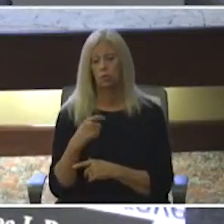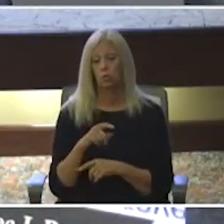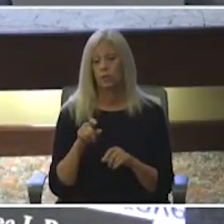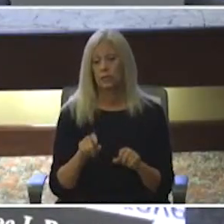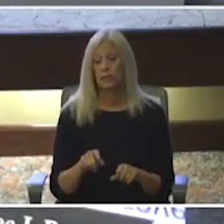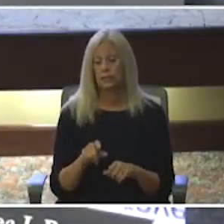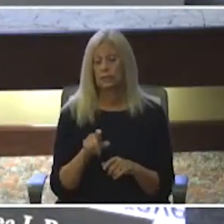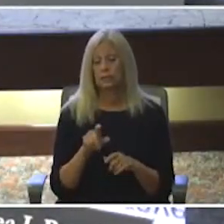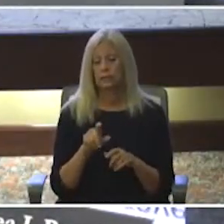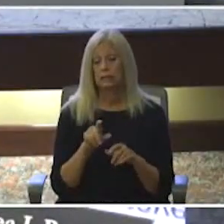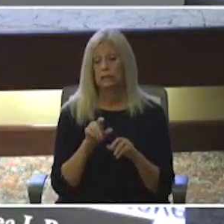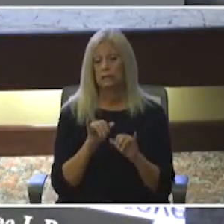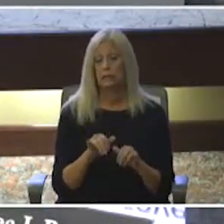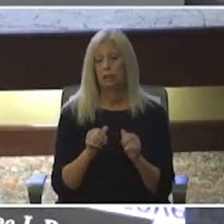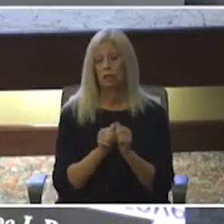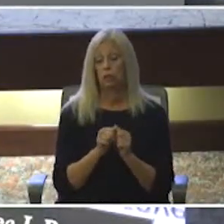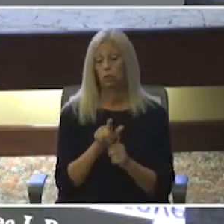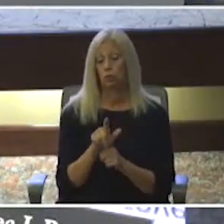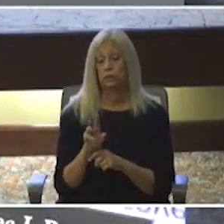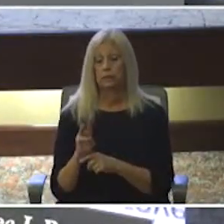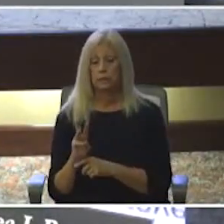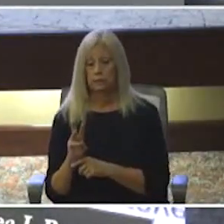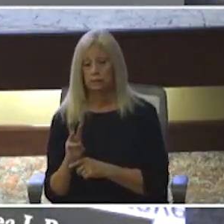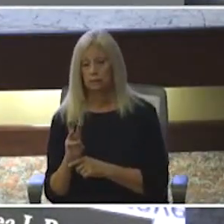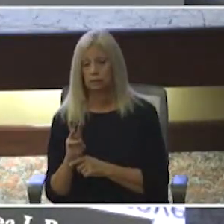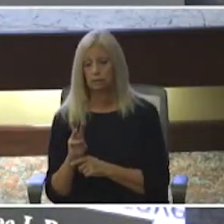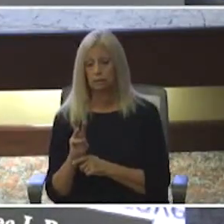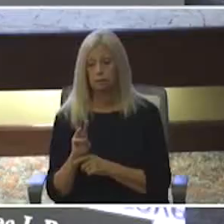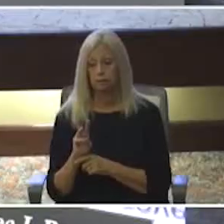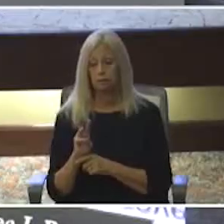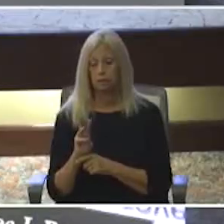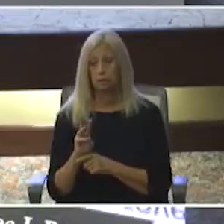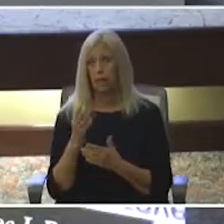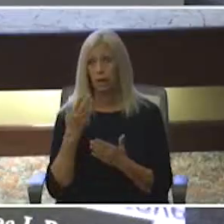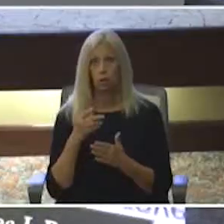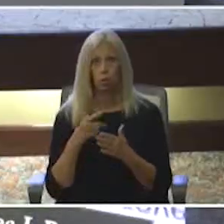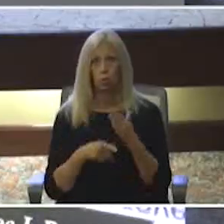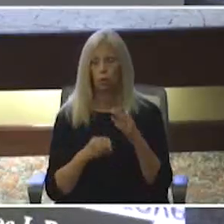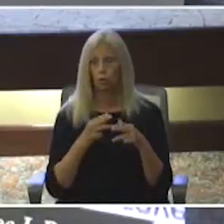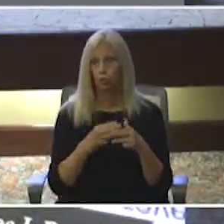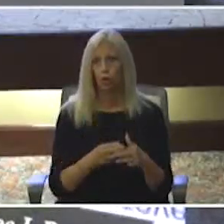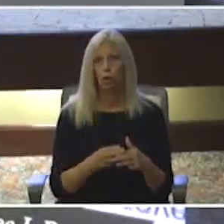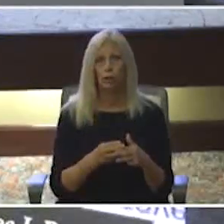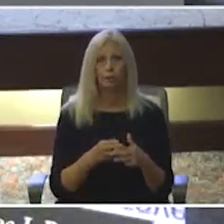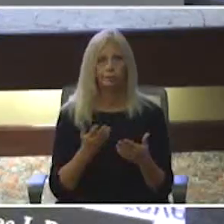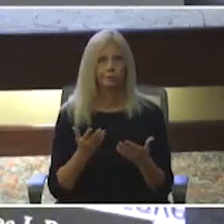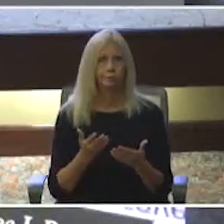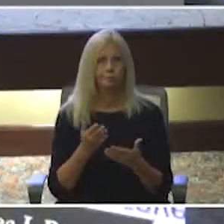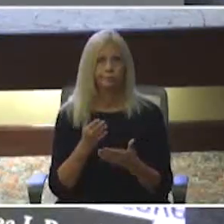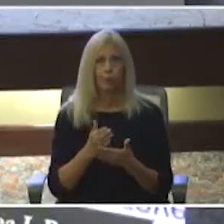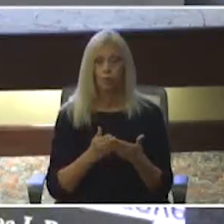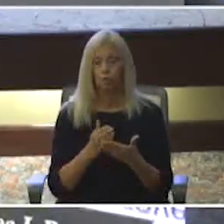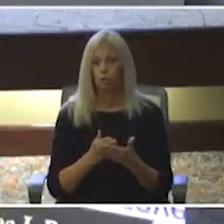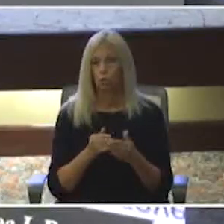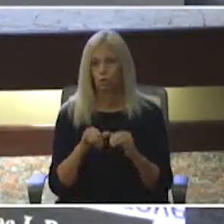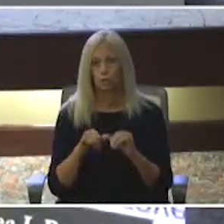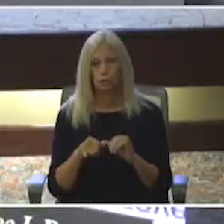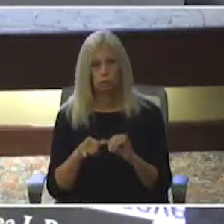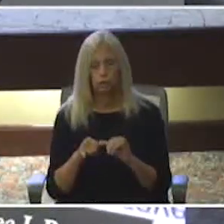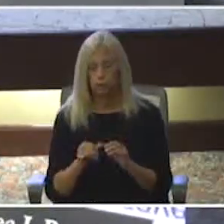and then maybe figuring out what, I don't know what you'd call it, partial engineering or whatever to leave, because it looks like